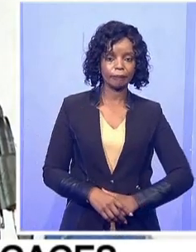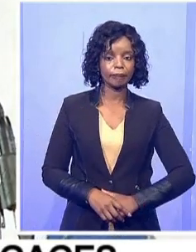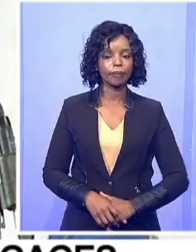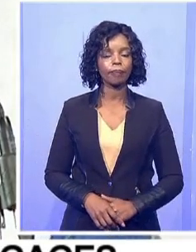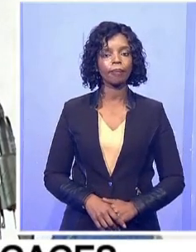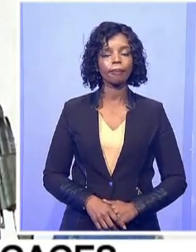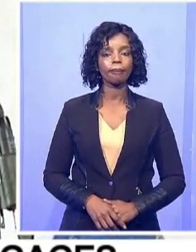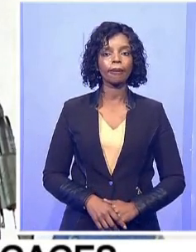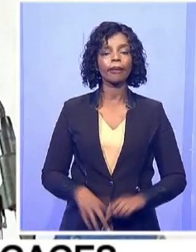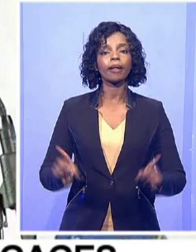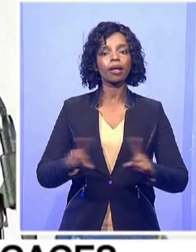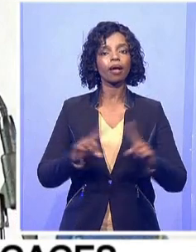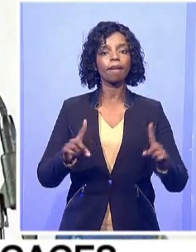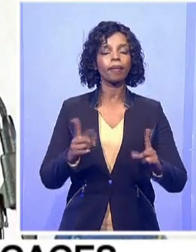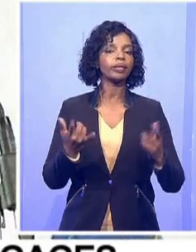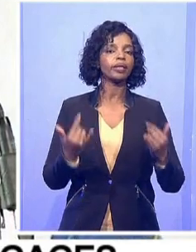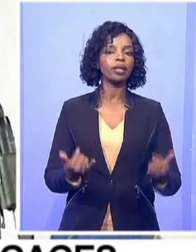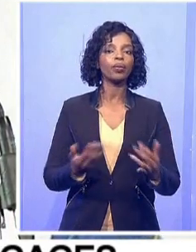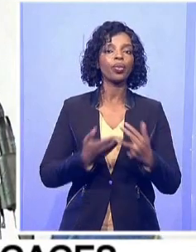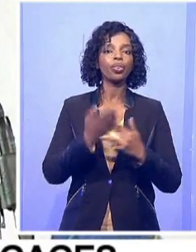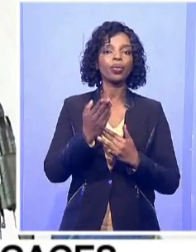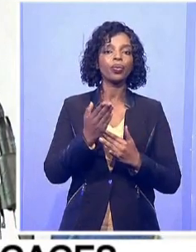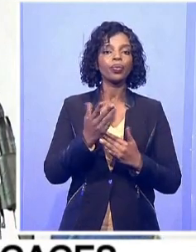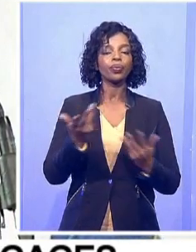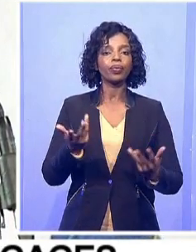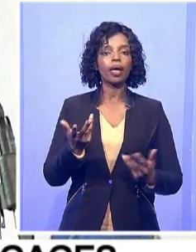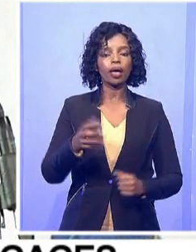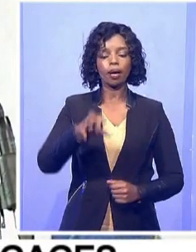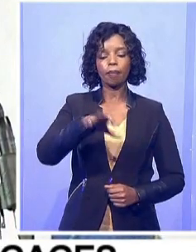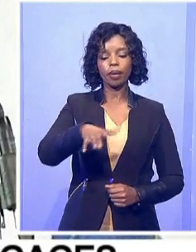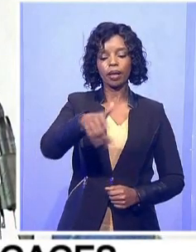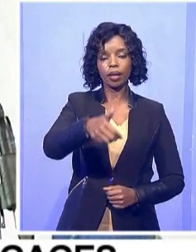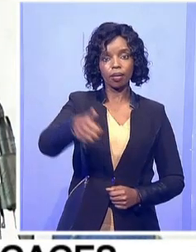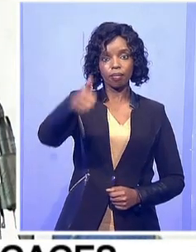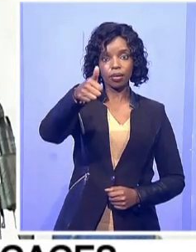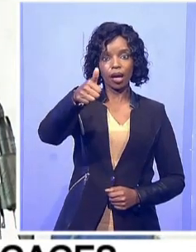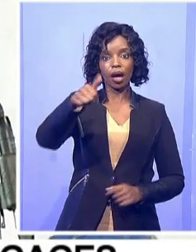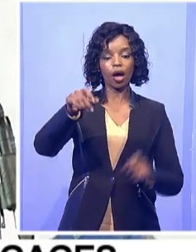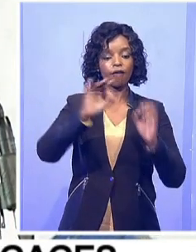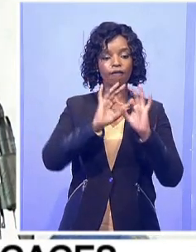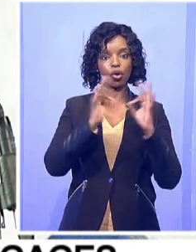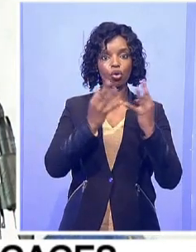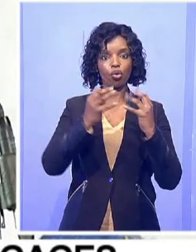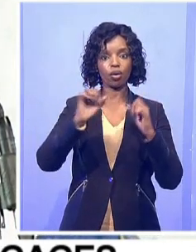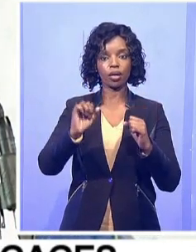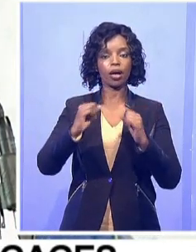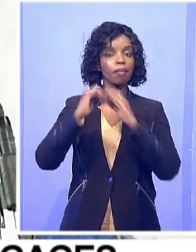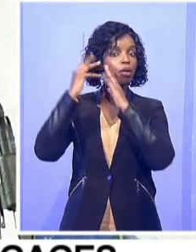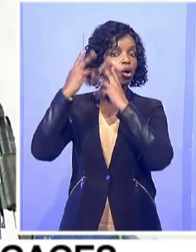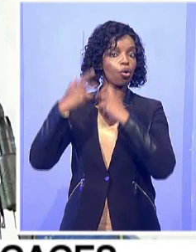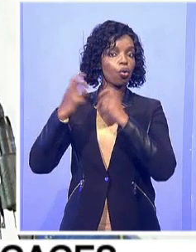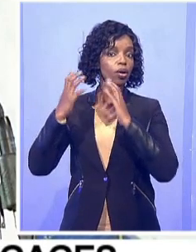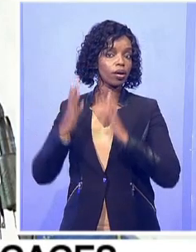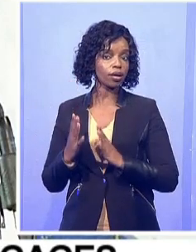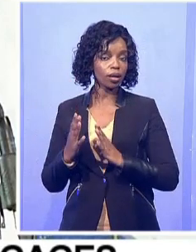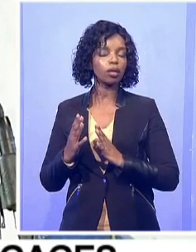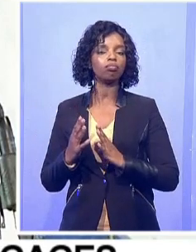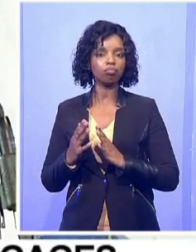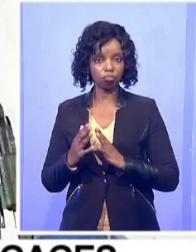through the Premier's coordinating forum, we can bring together our municipalities.